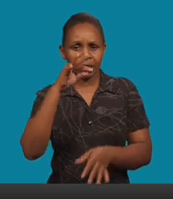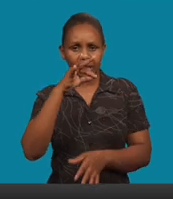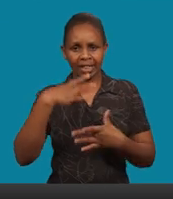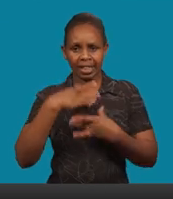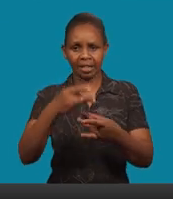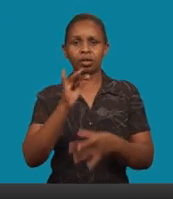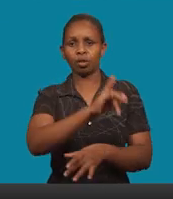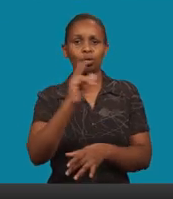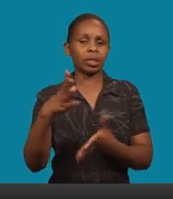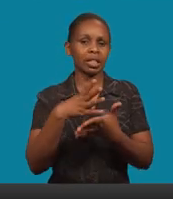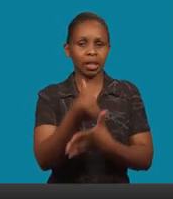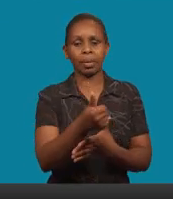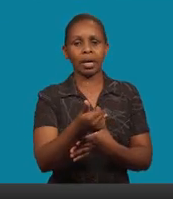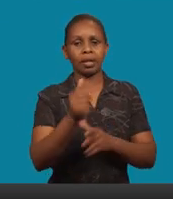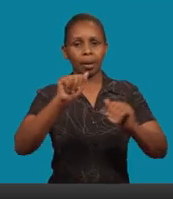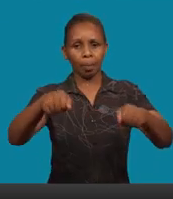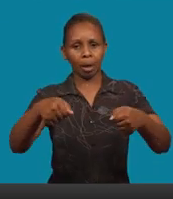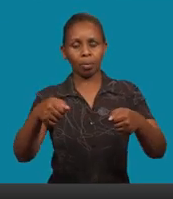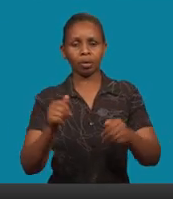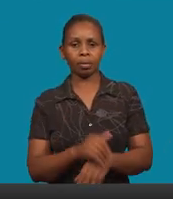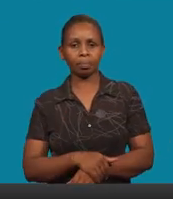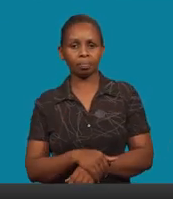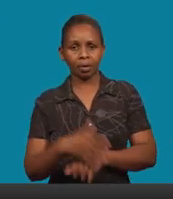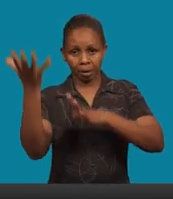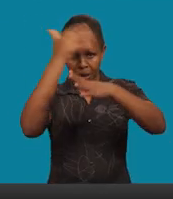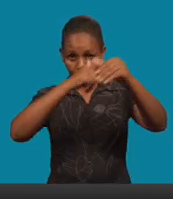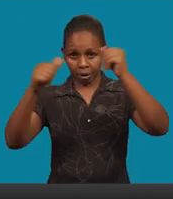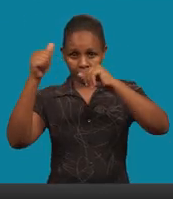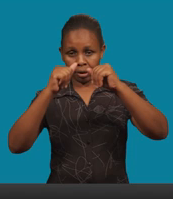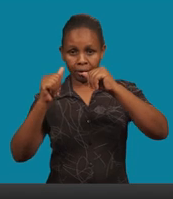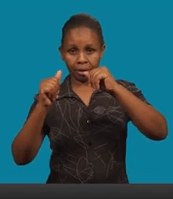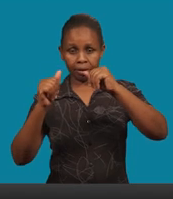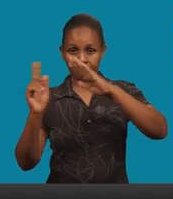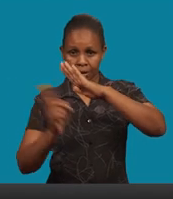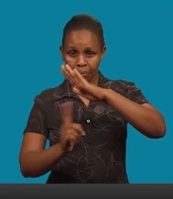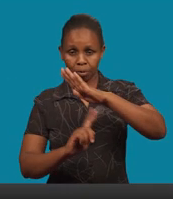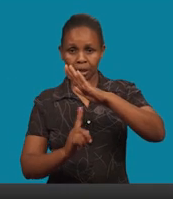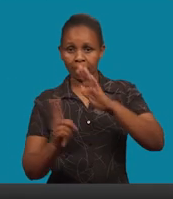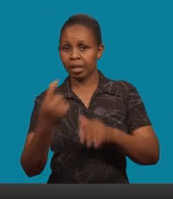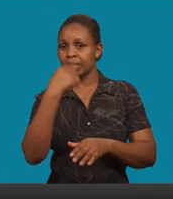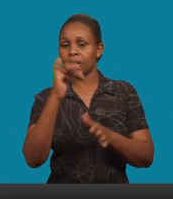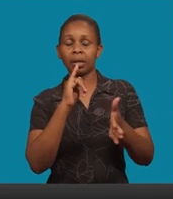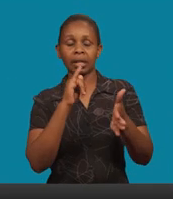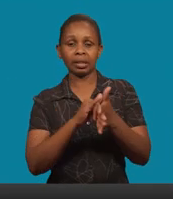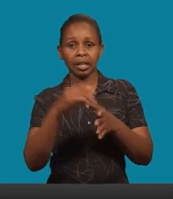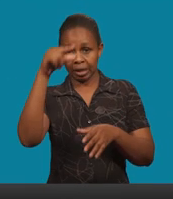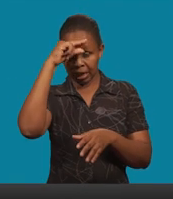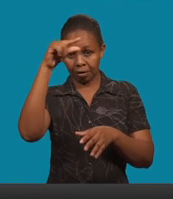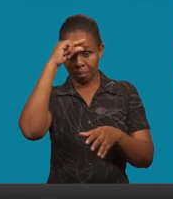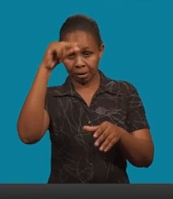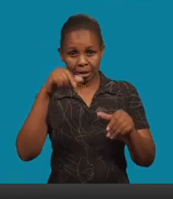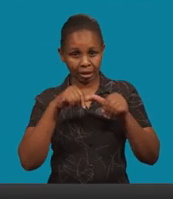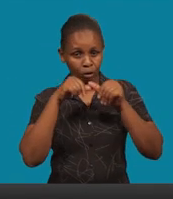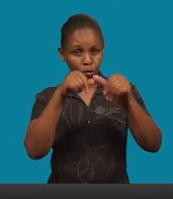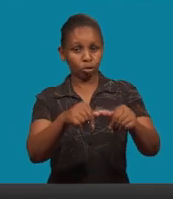interests of those who purchase the bodabodas. Naibu wa Rais Rigathi Gachagua akisema kuwa